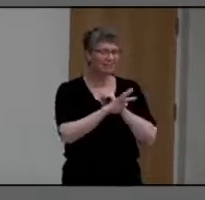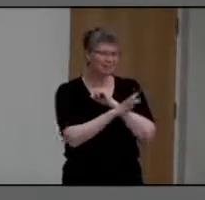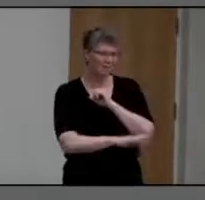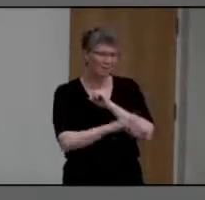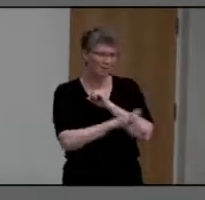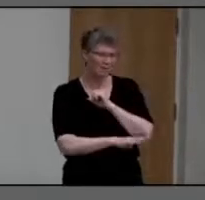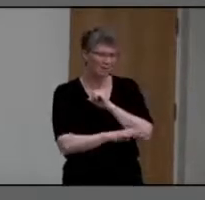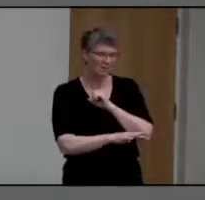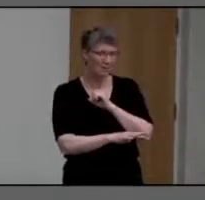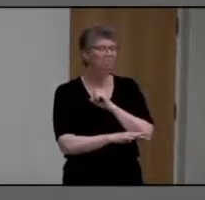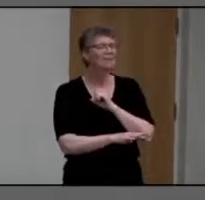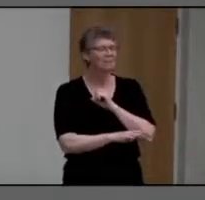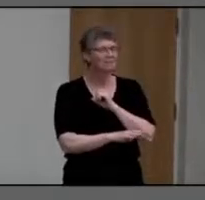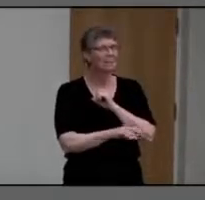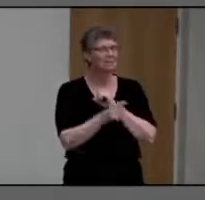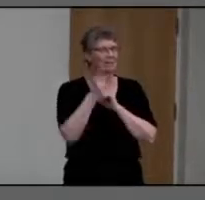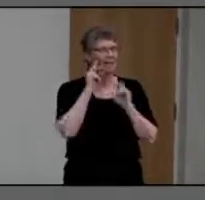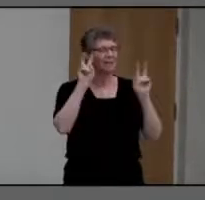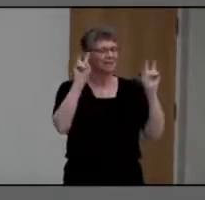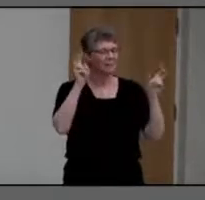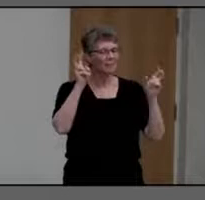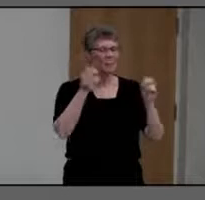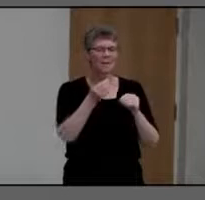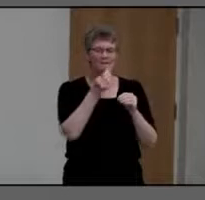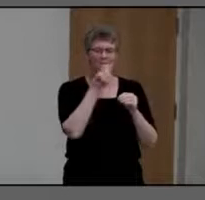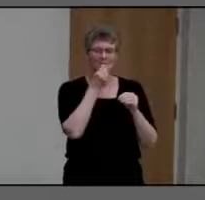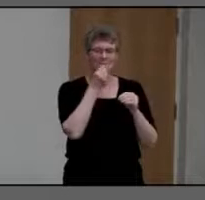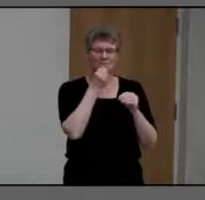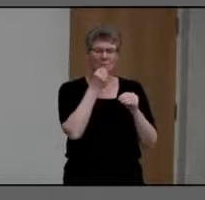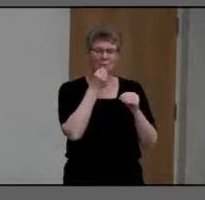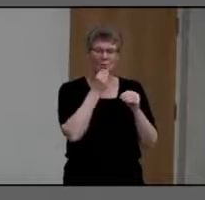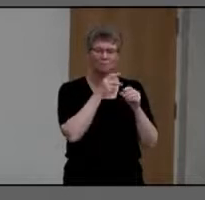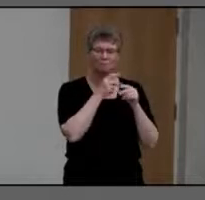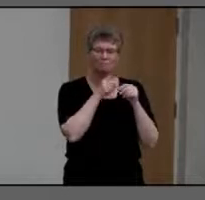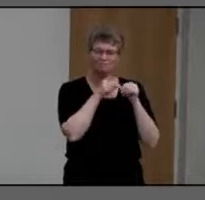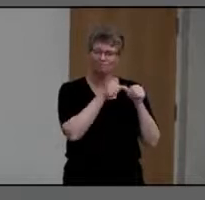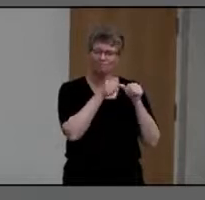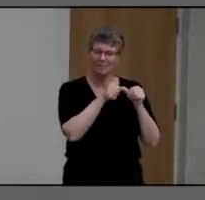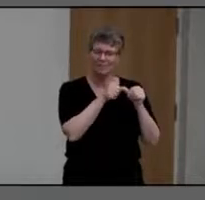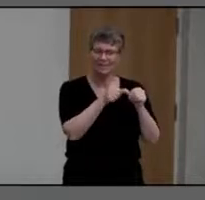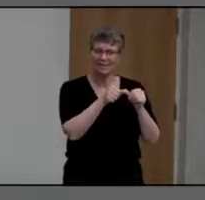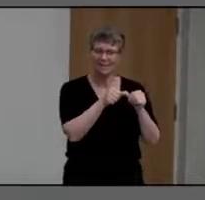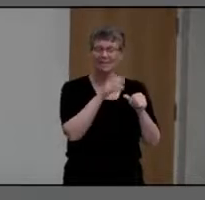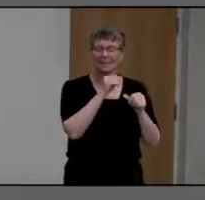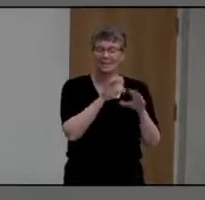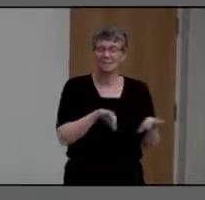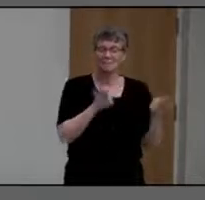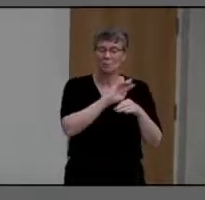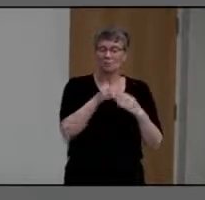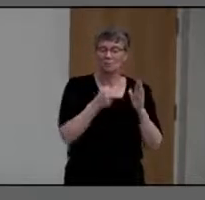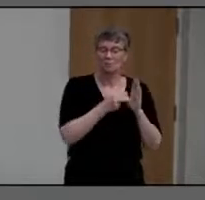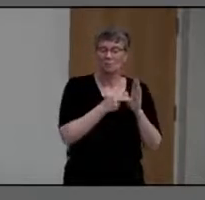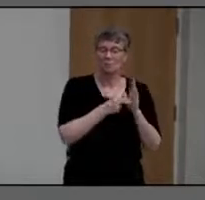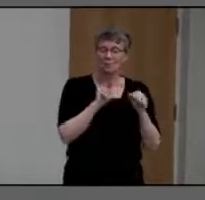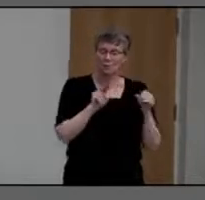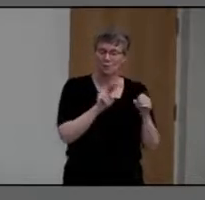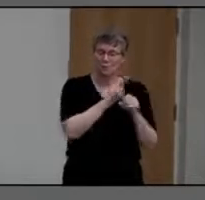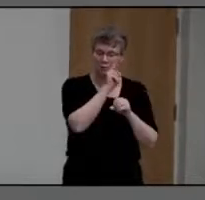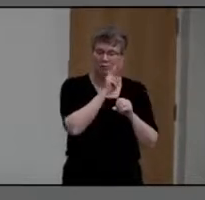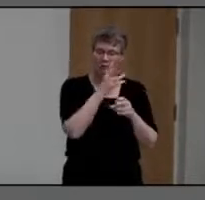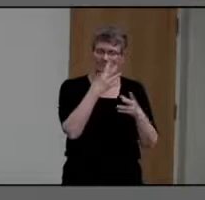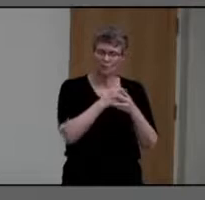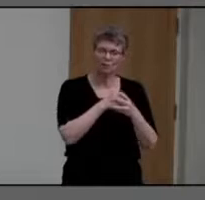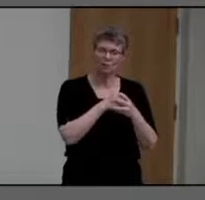happens. That one will be on food sustainability and the important role that the university is playing in looking at